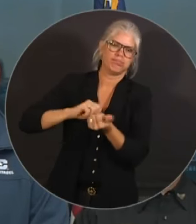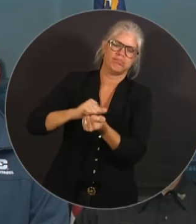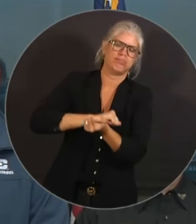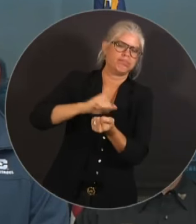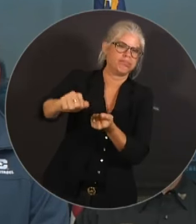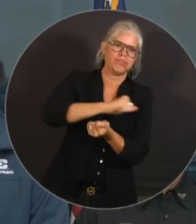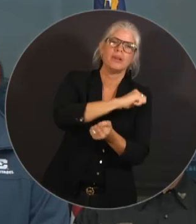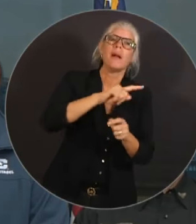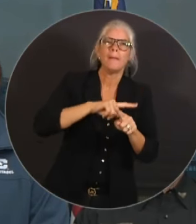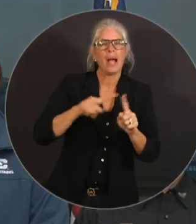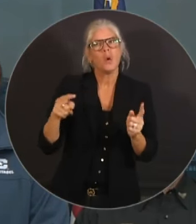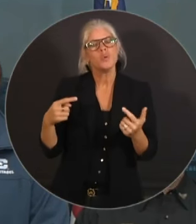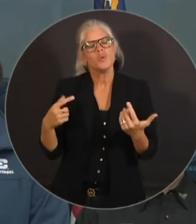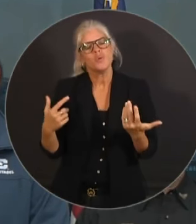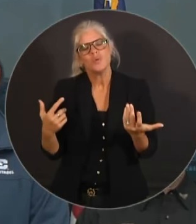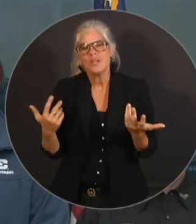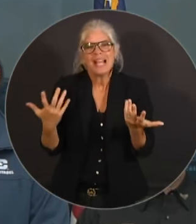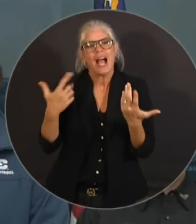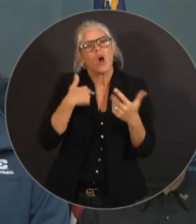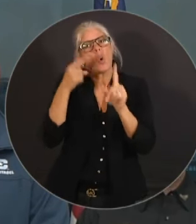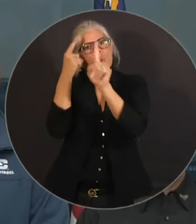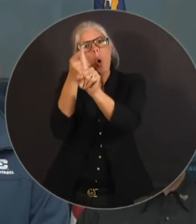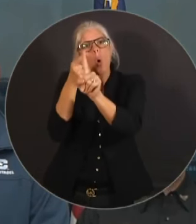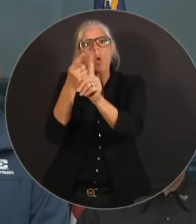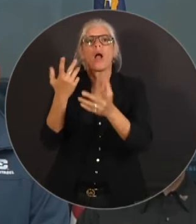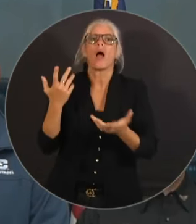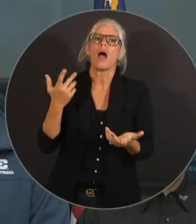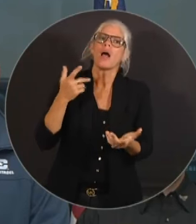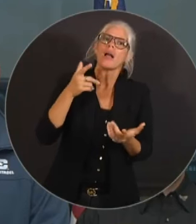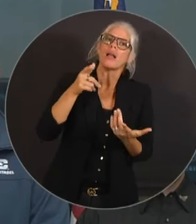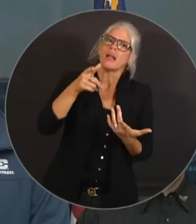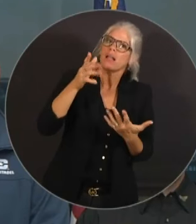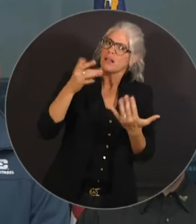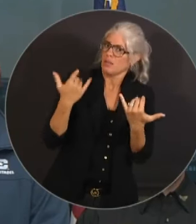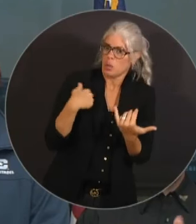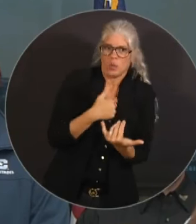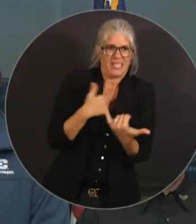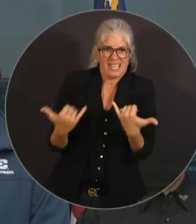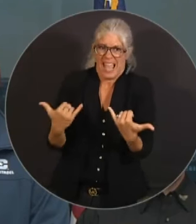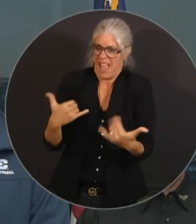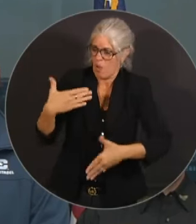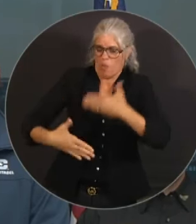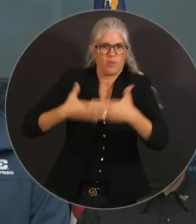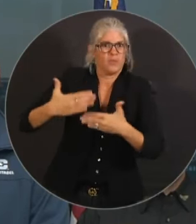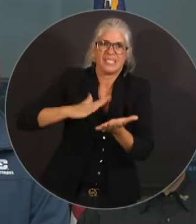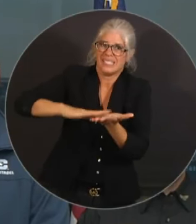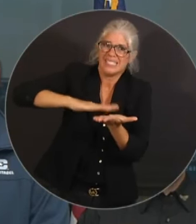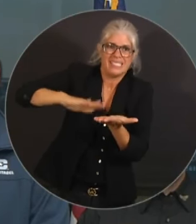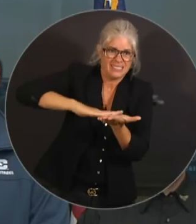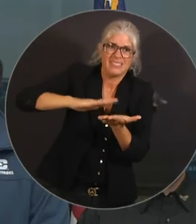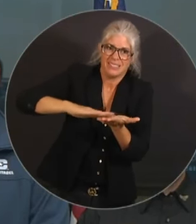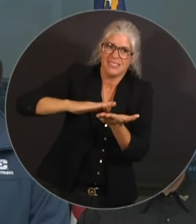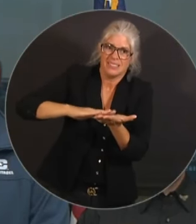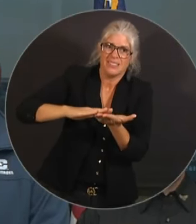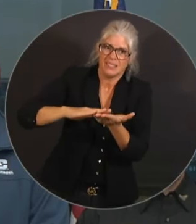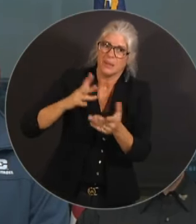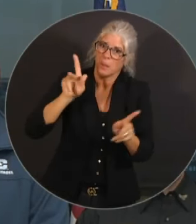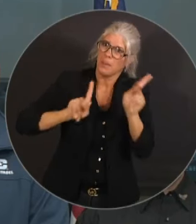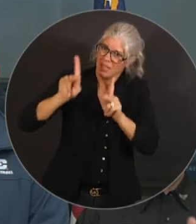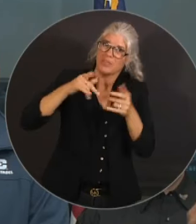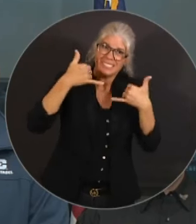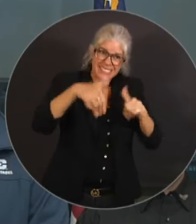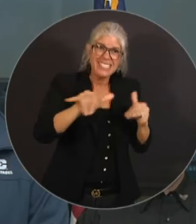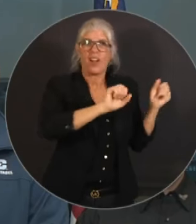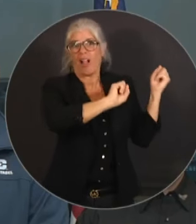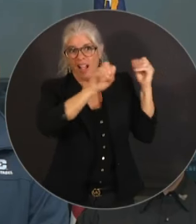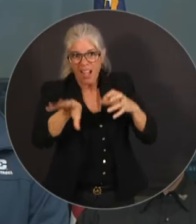much it is. And, you don't start picking up the debris immediately because people they compile the debris when they're gutting their